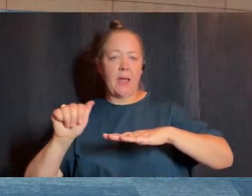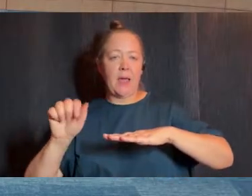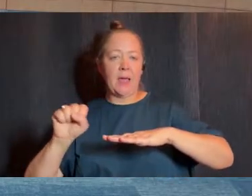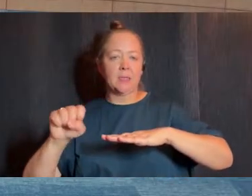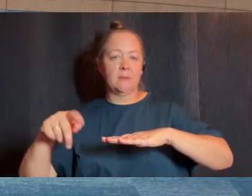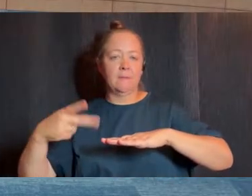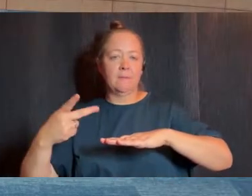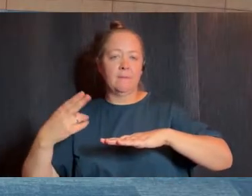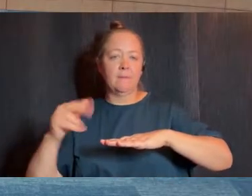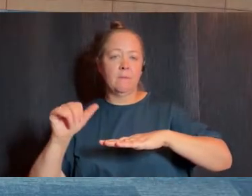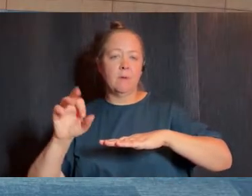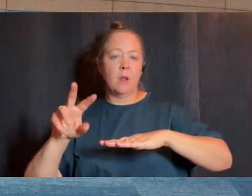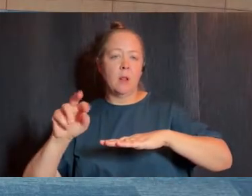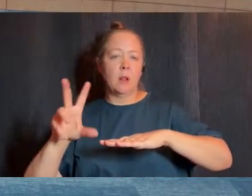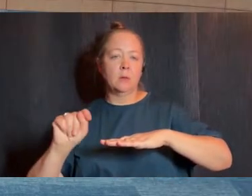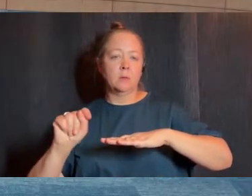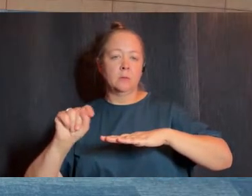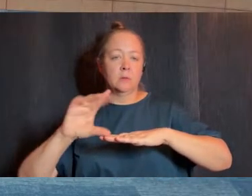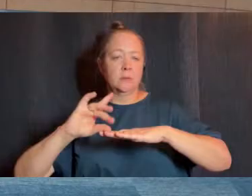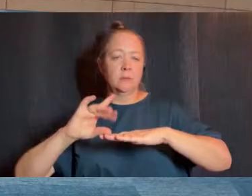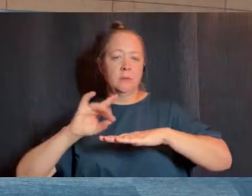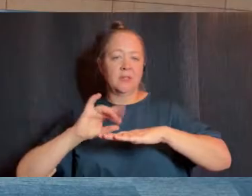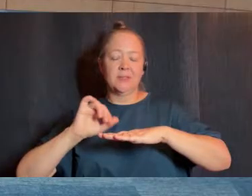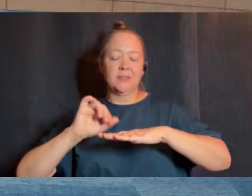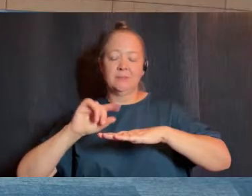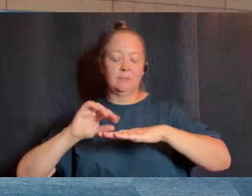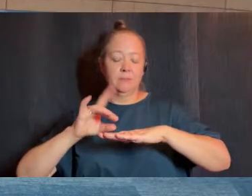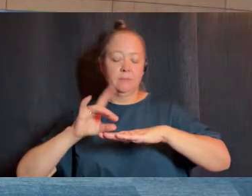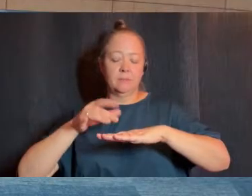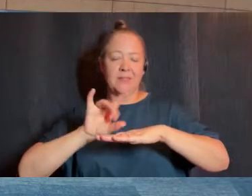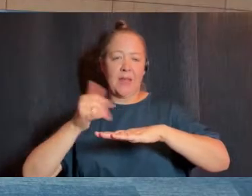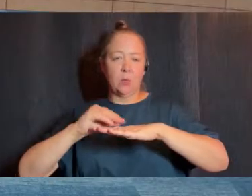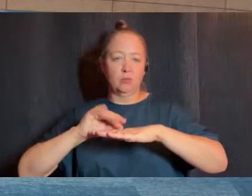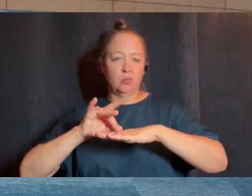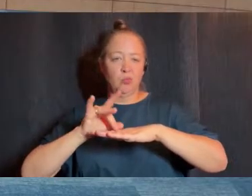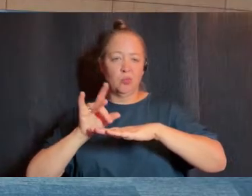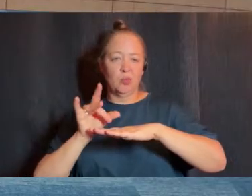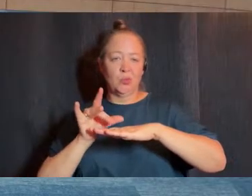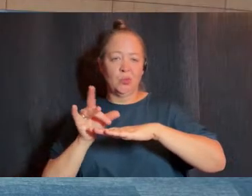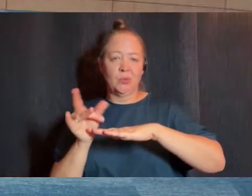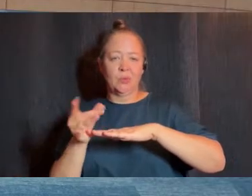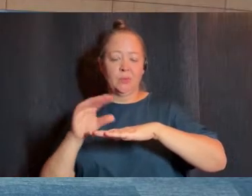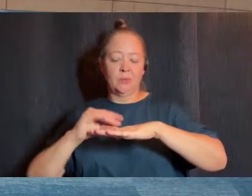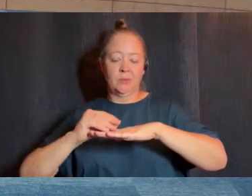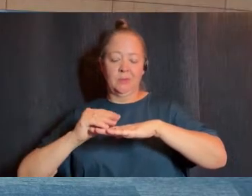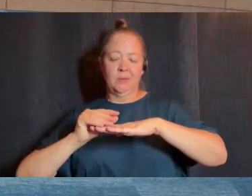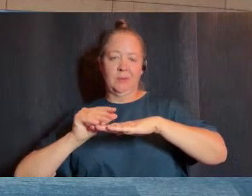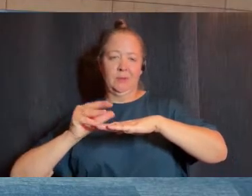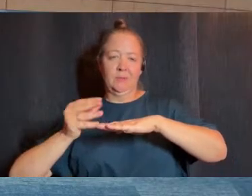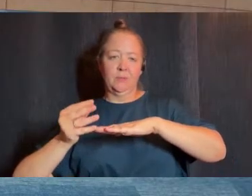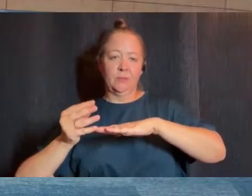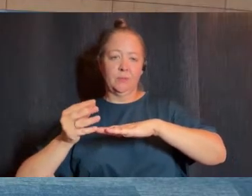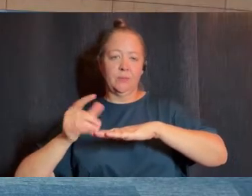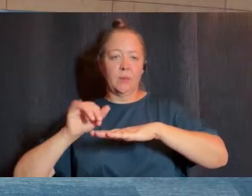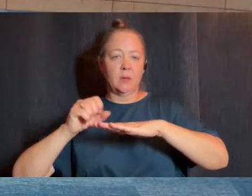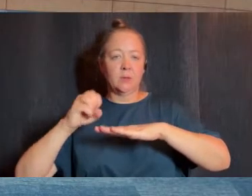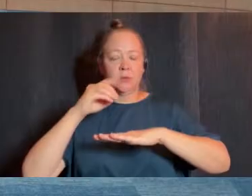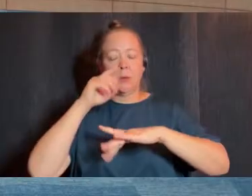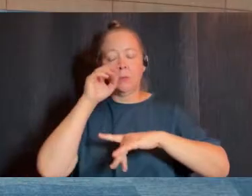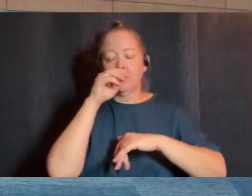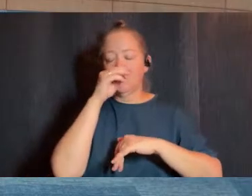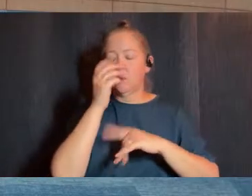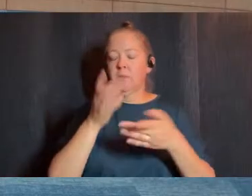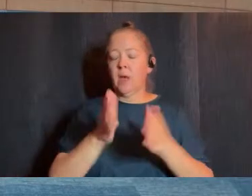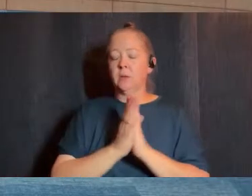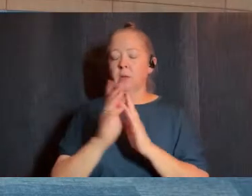product manufacturer on how to perform a repair there. So there may need to be come and do some work, but